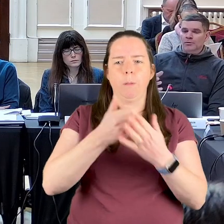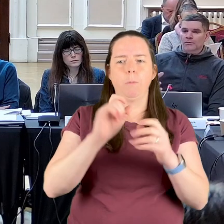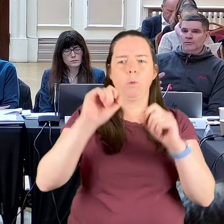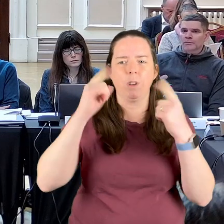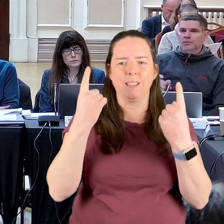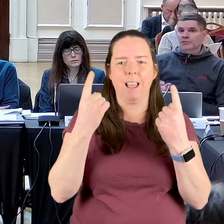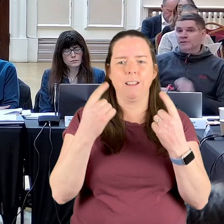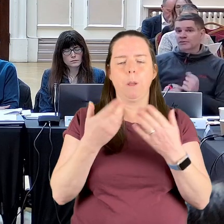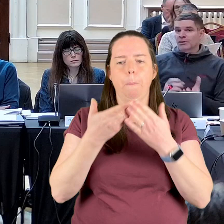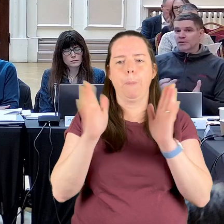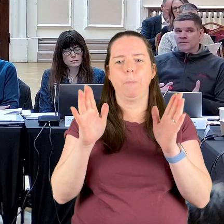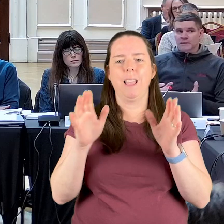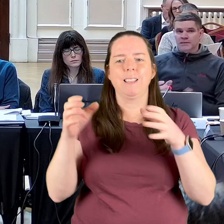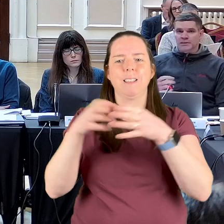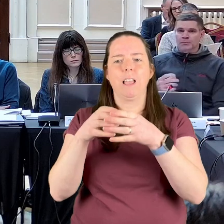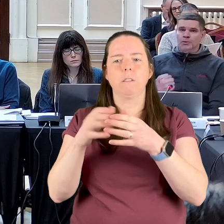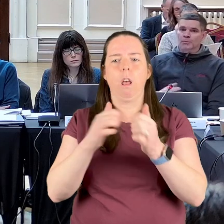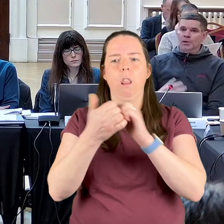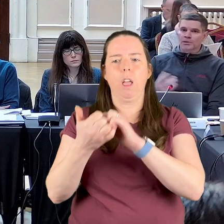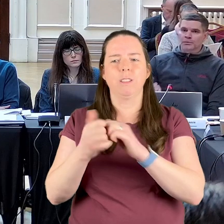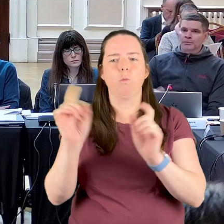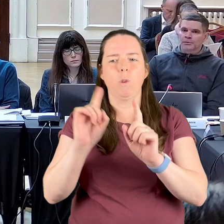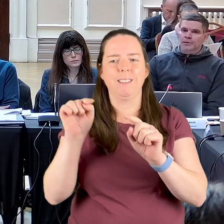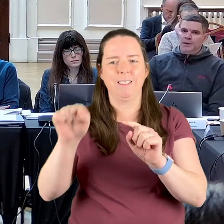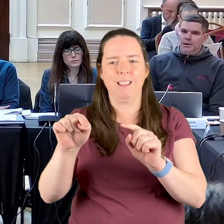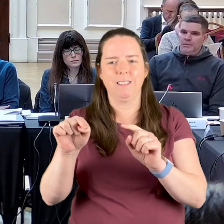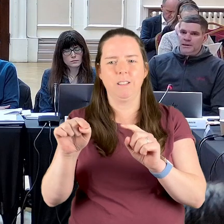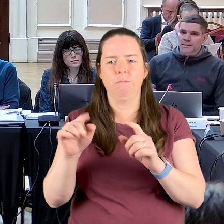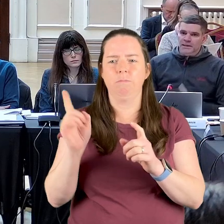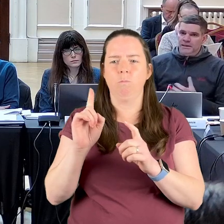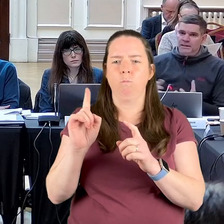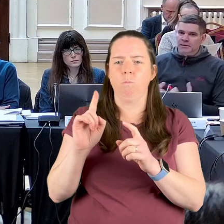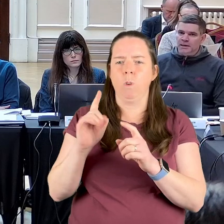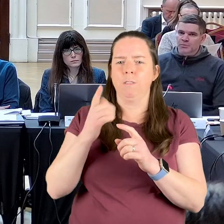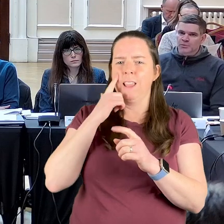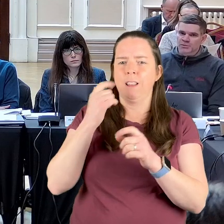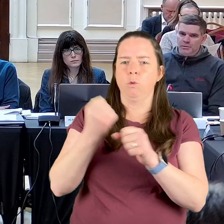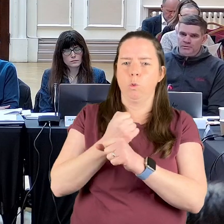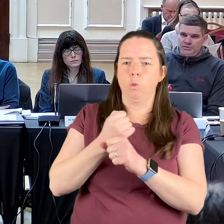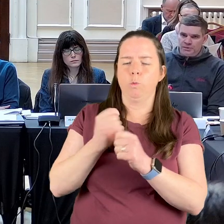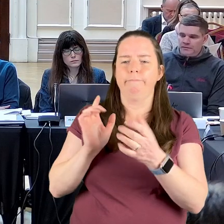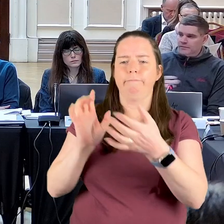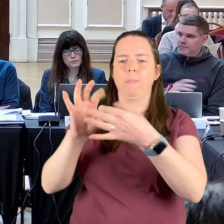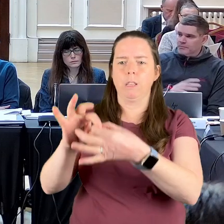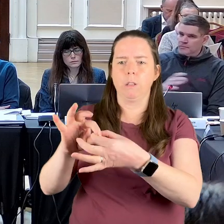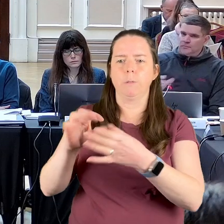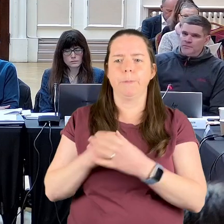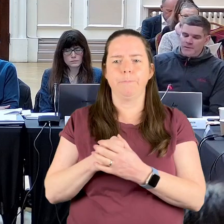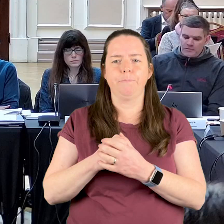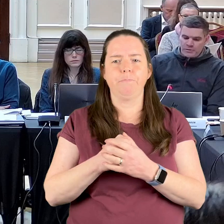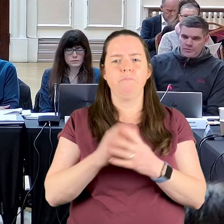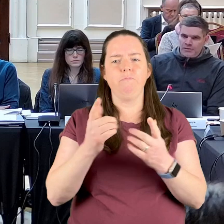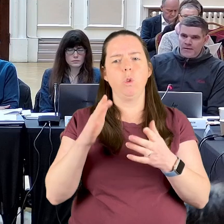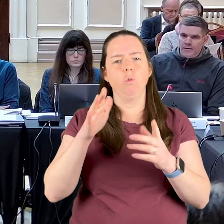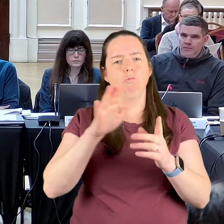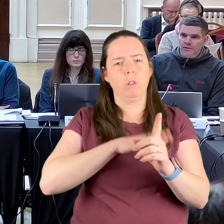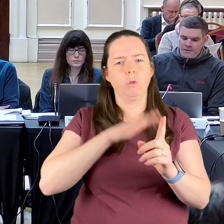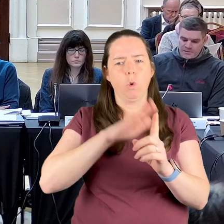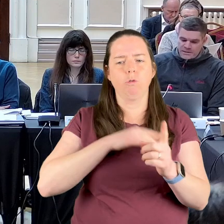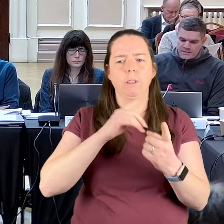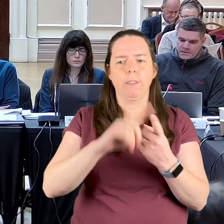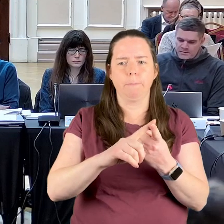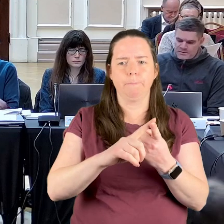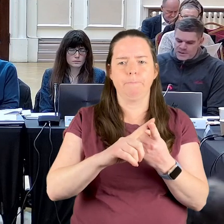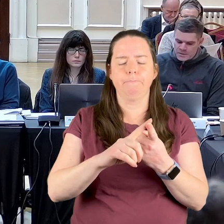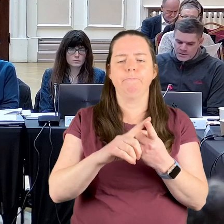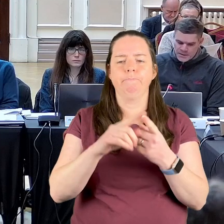what the voluntary sector alliance is and what it might do, and getting their engagement. So just to kind of give assurance of that work